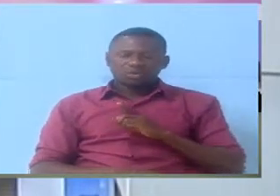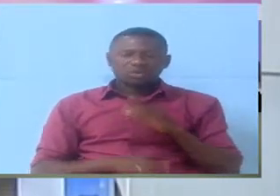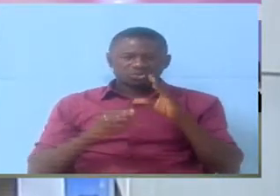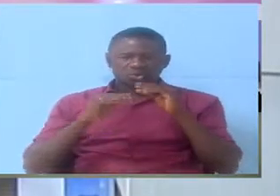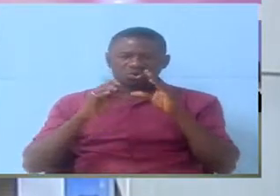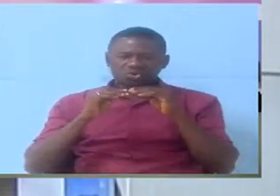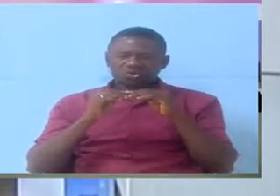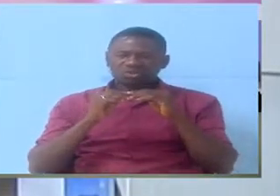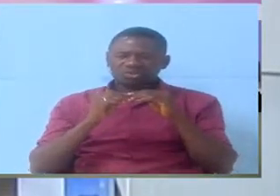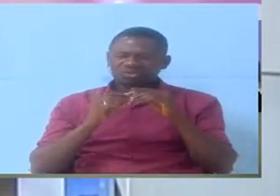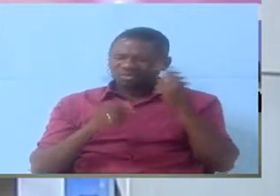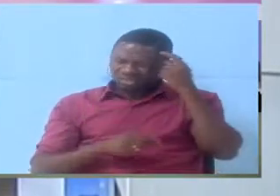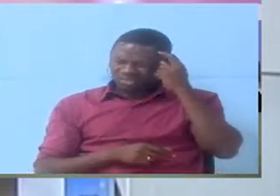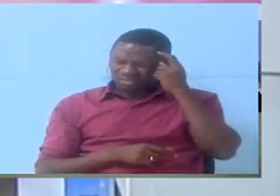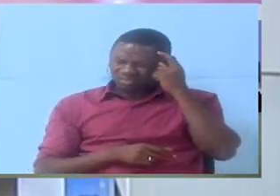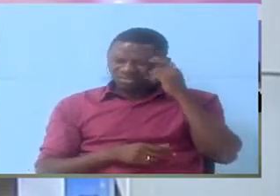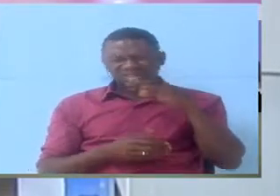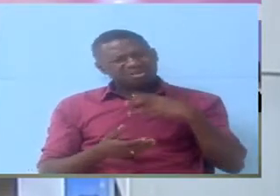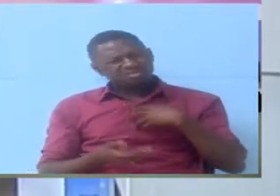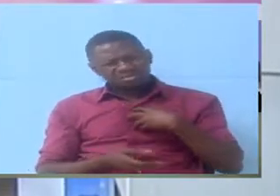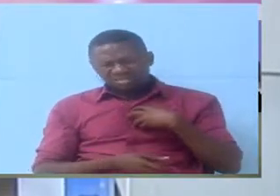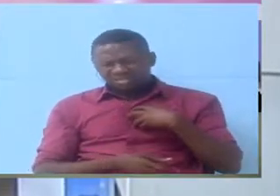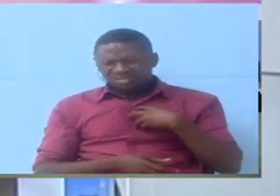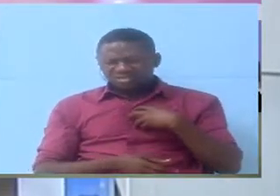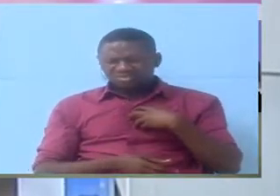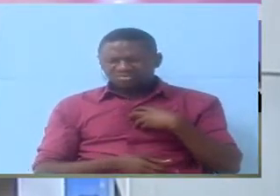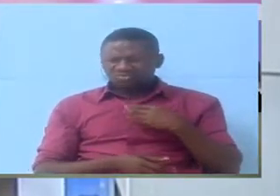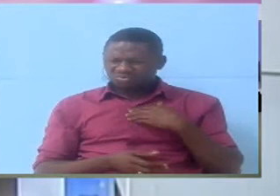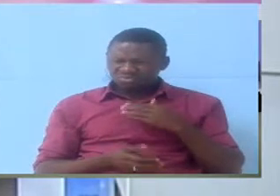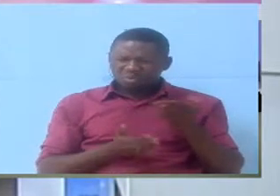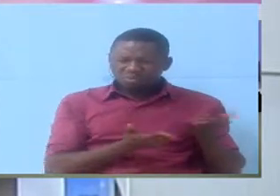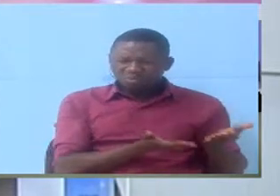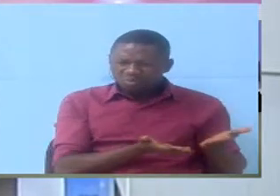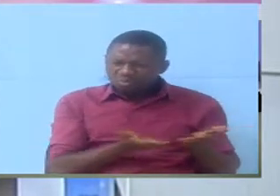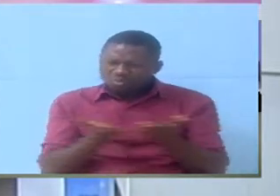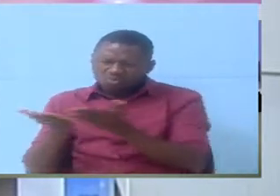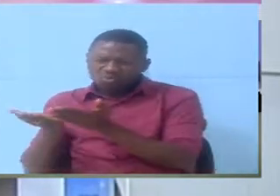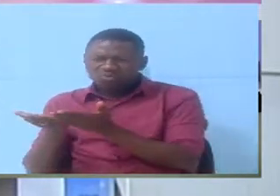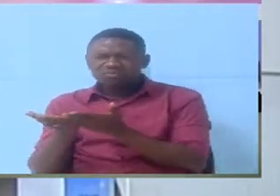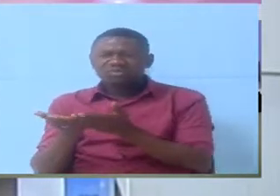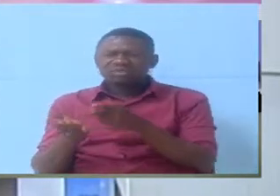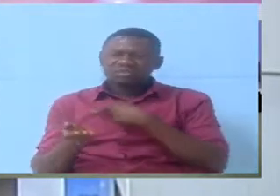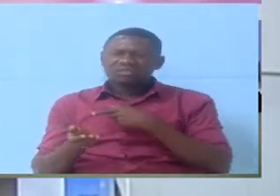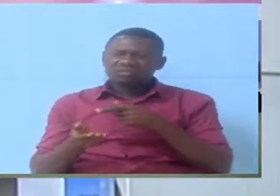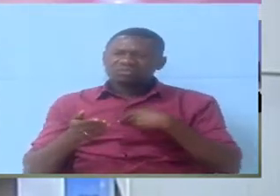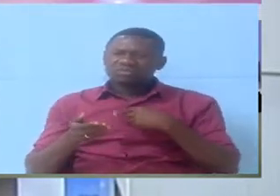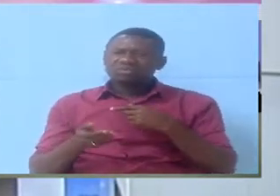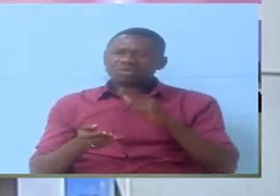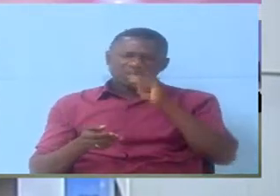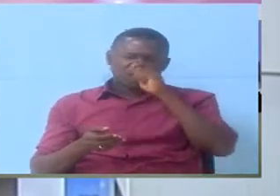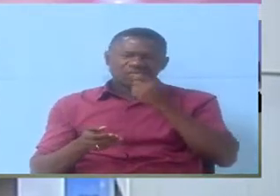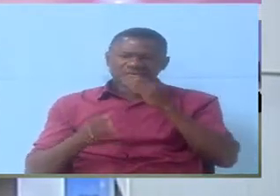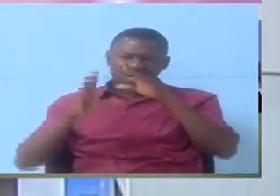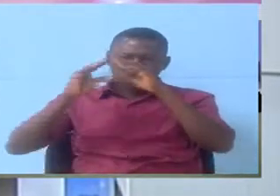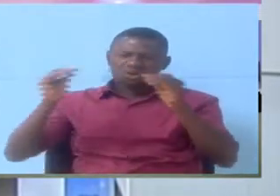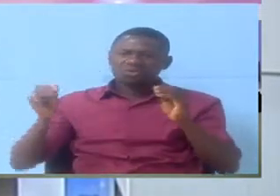the mortuary. Nka malonde bari nyanta nyimfure ulubondi la janne science ay nke samba fure bungoto. I think Lamin Cham made some calls,